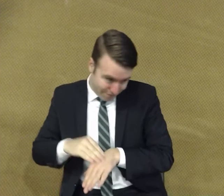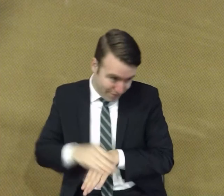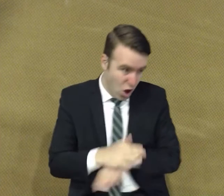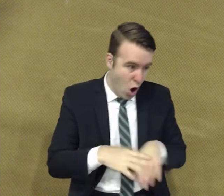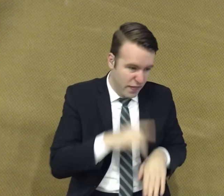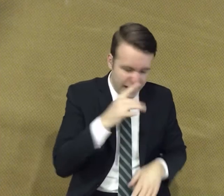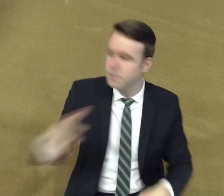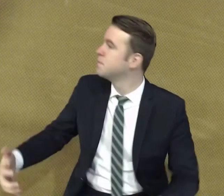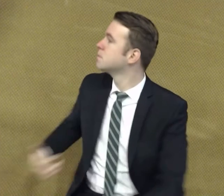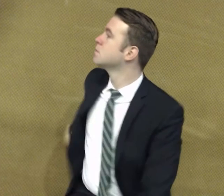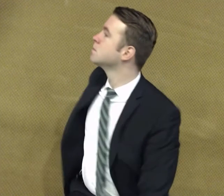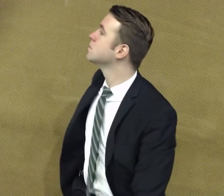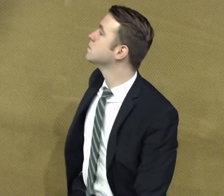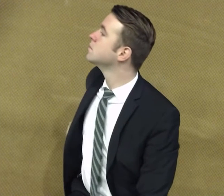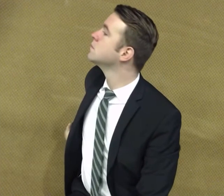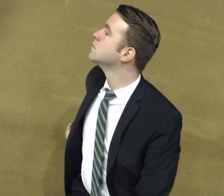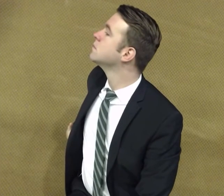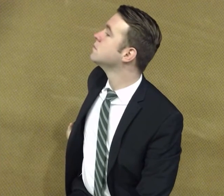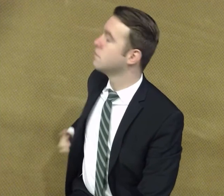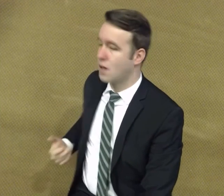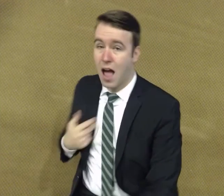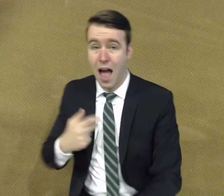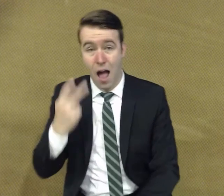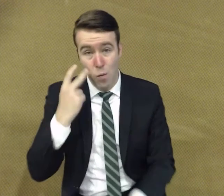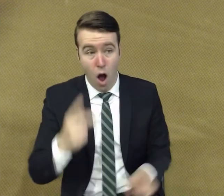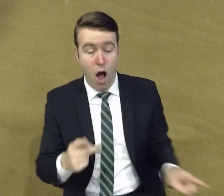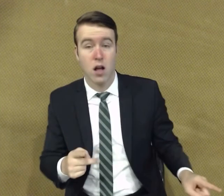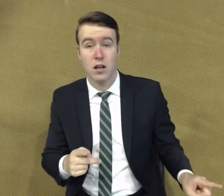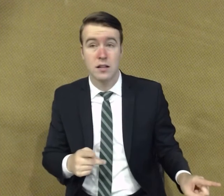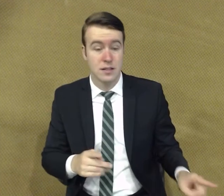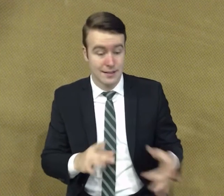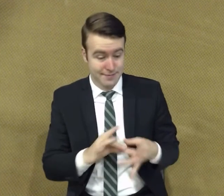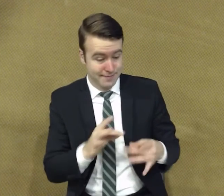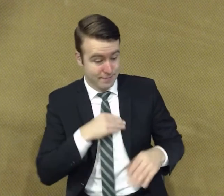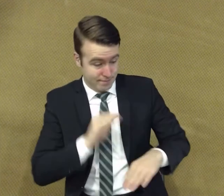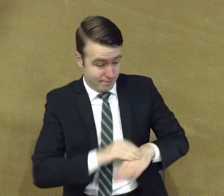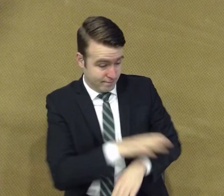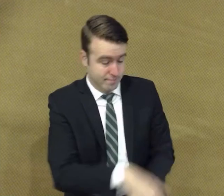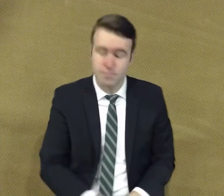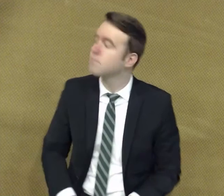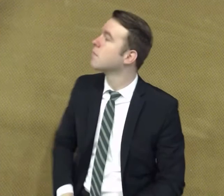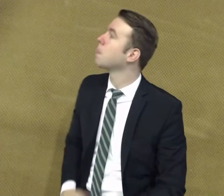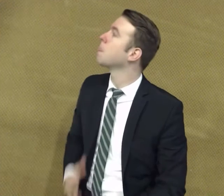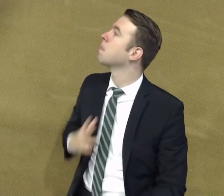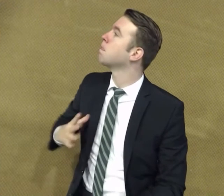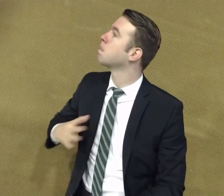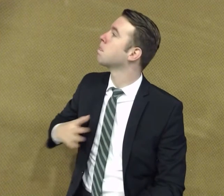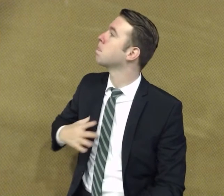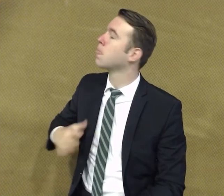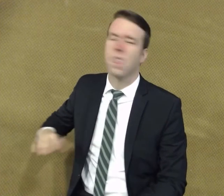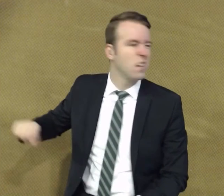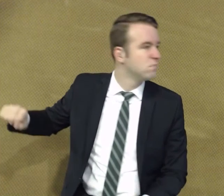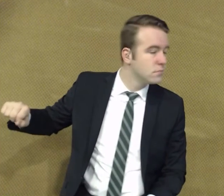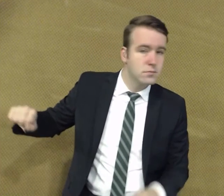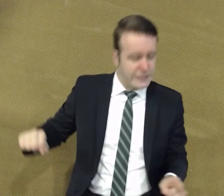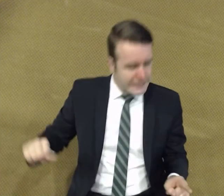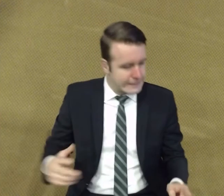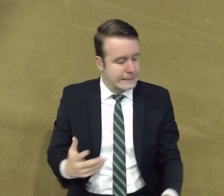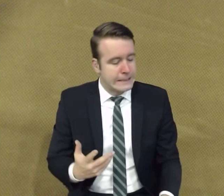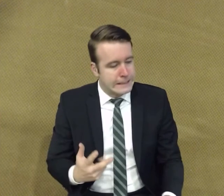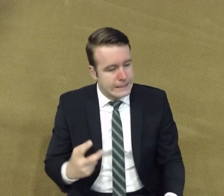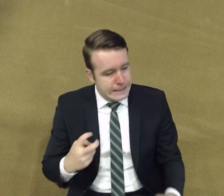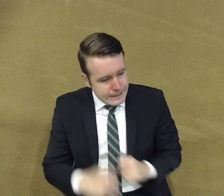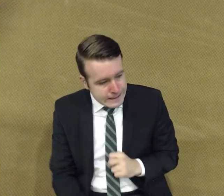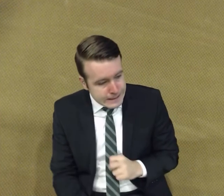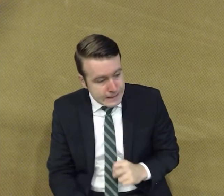on their kids. I watched them when they have gone against my advice over the years. I watched them when they have kept